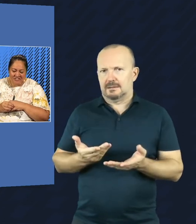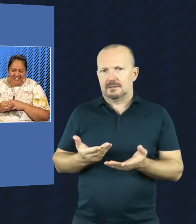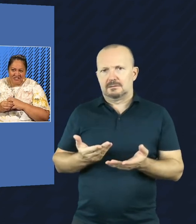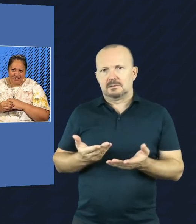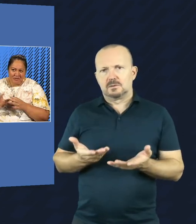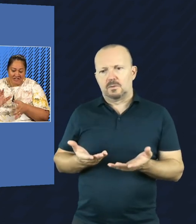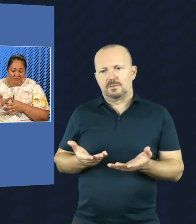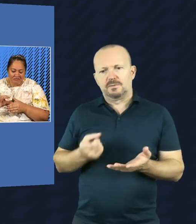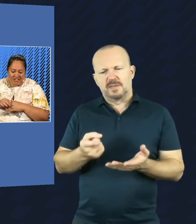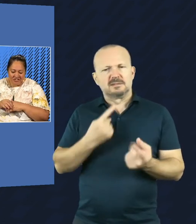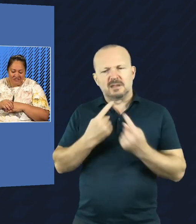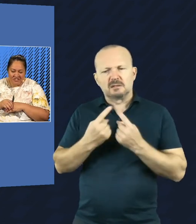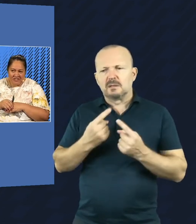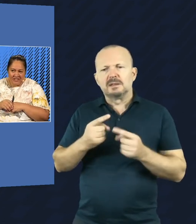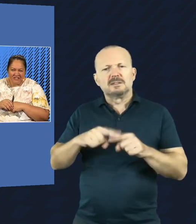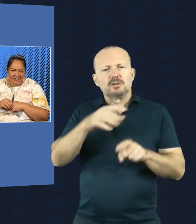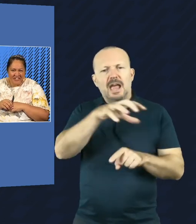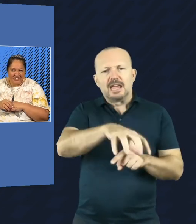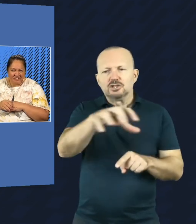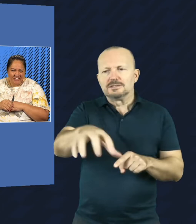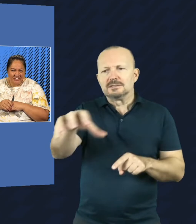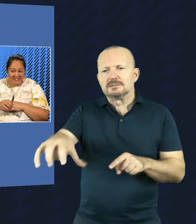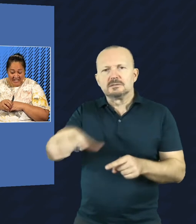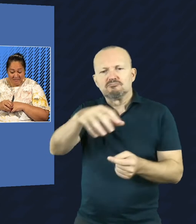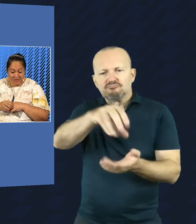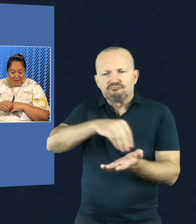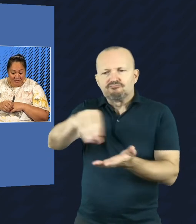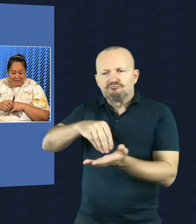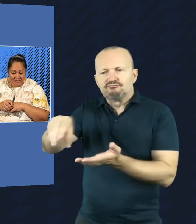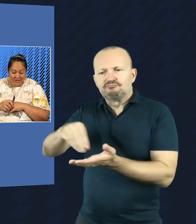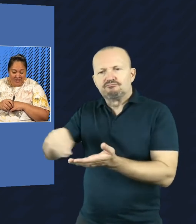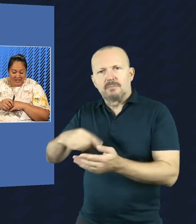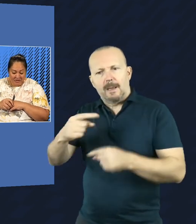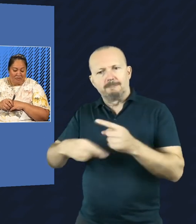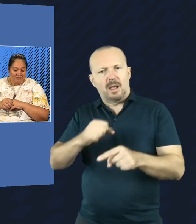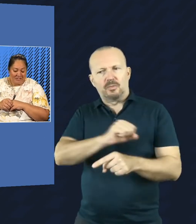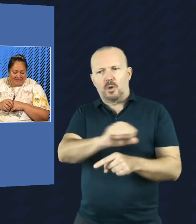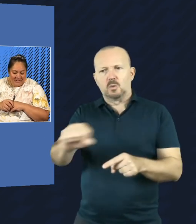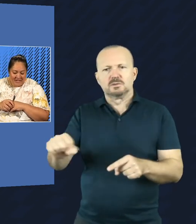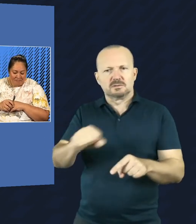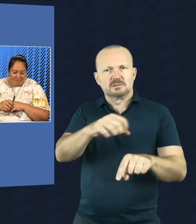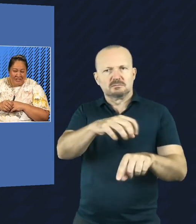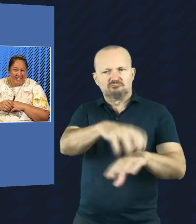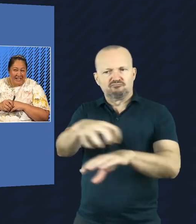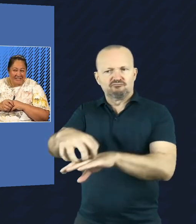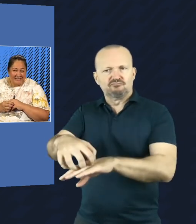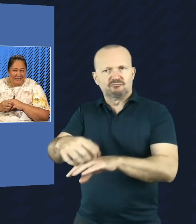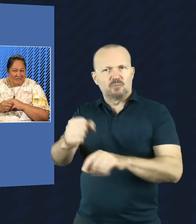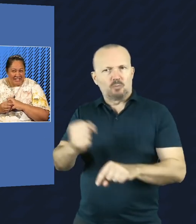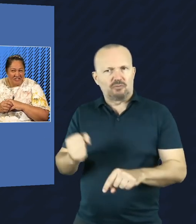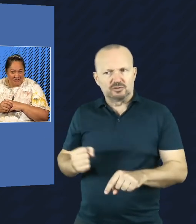by agencies. It's about the operations, including the interactions that they have with the public, and there